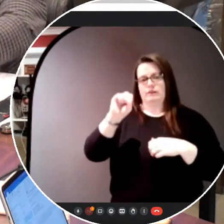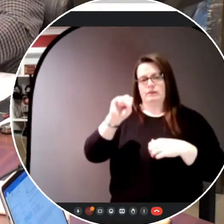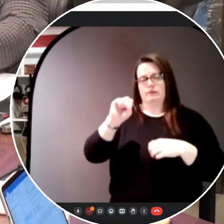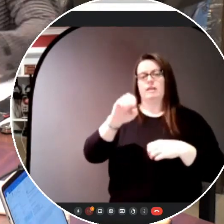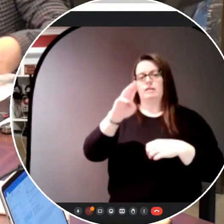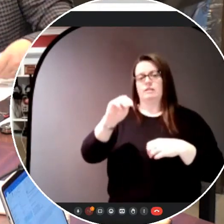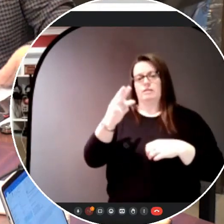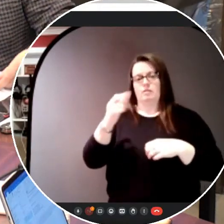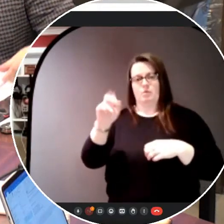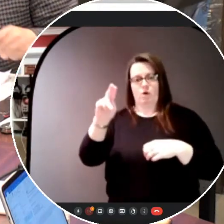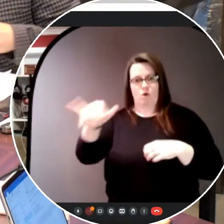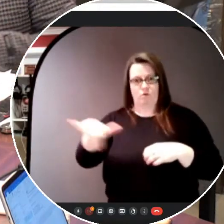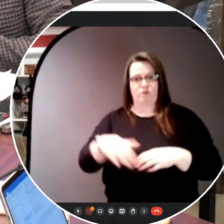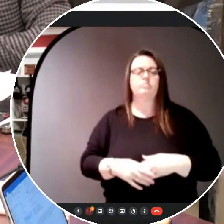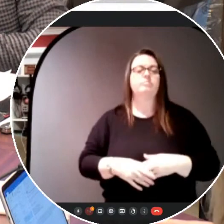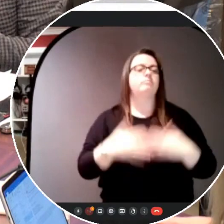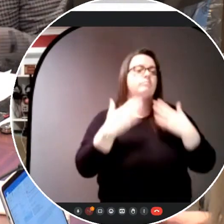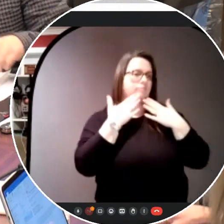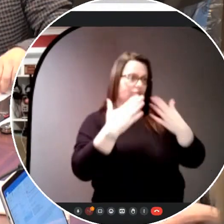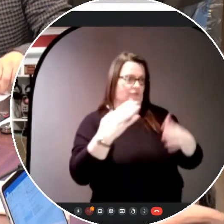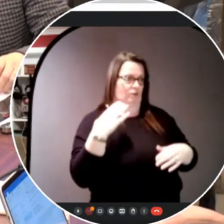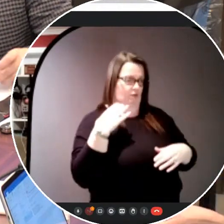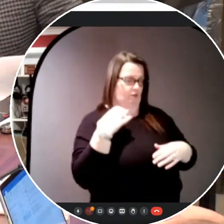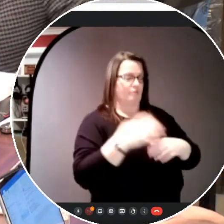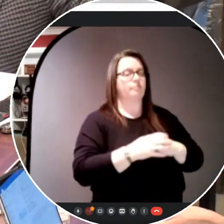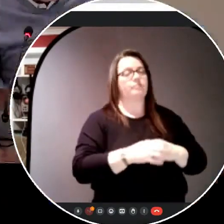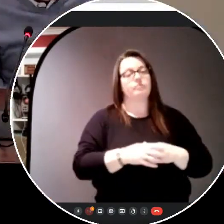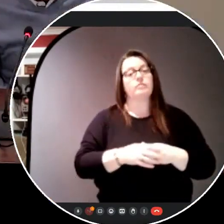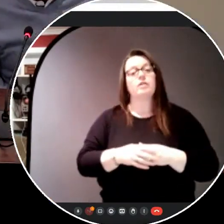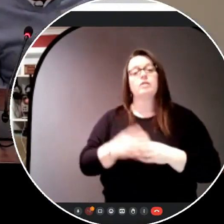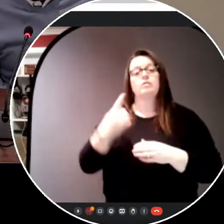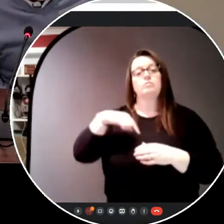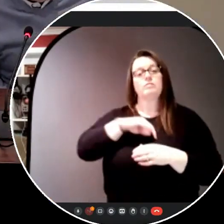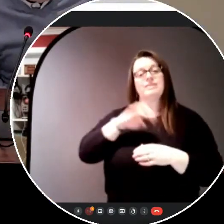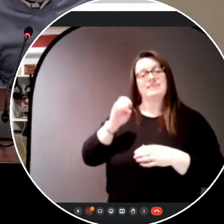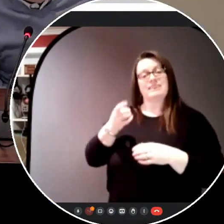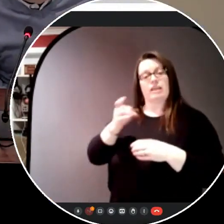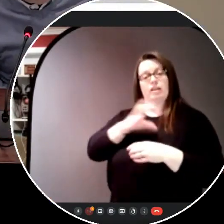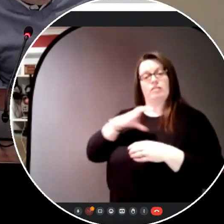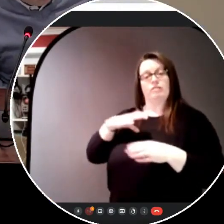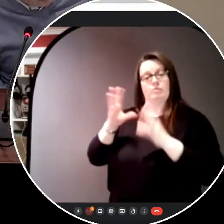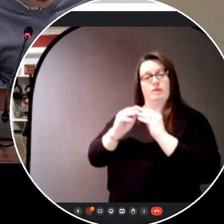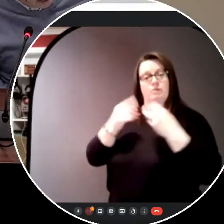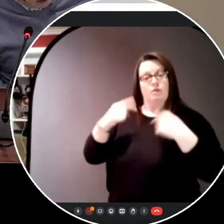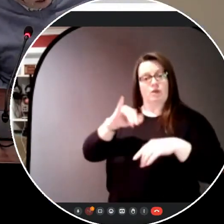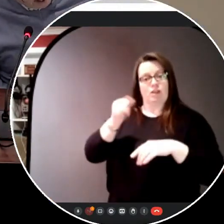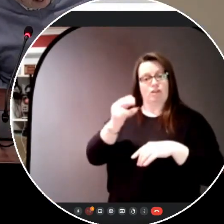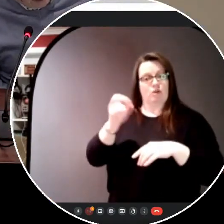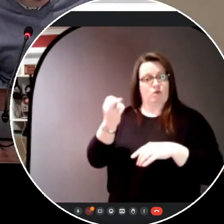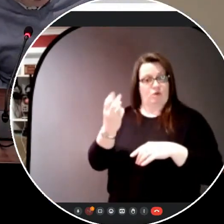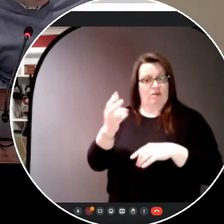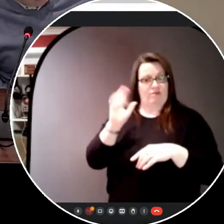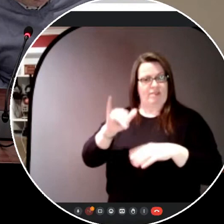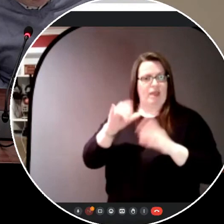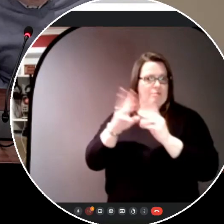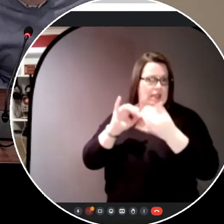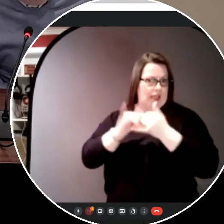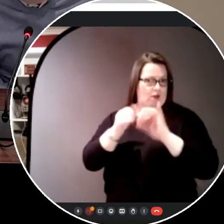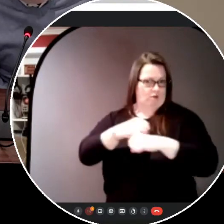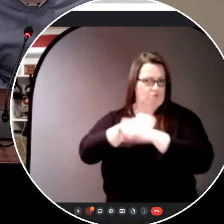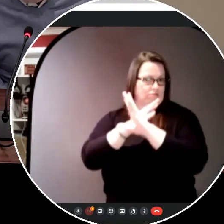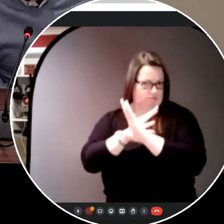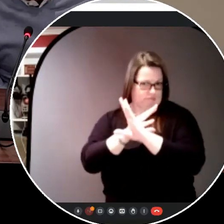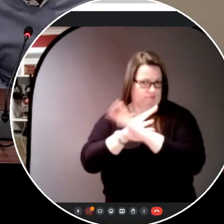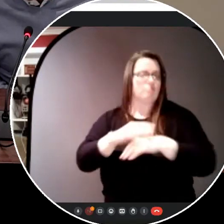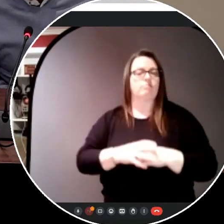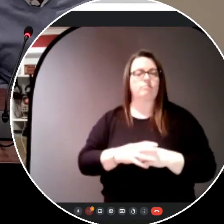Thanks, Chair. So everybody, we had a executive committee meeting on January the 12th. It was a virtual meeting, and as you know, we